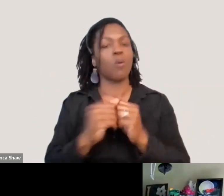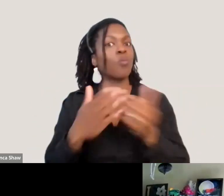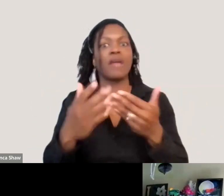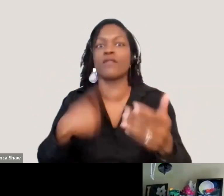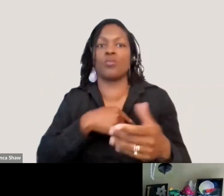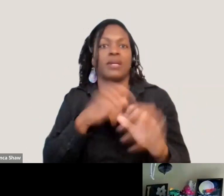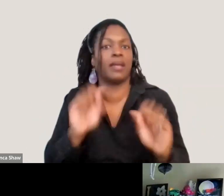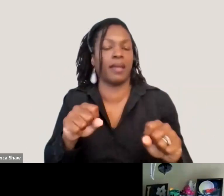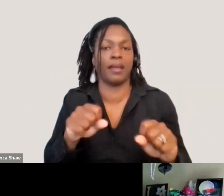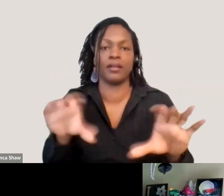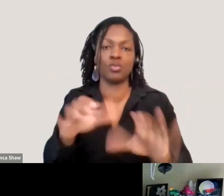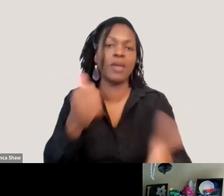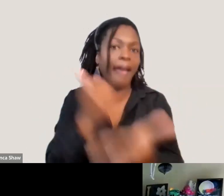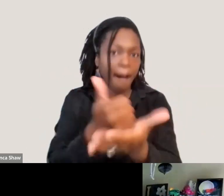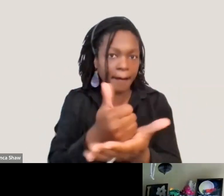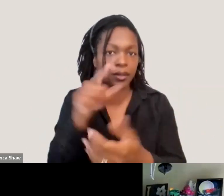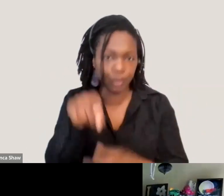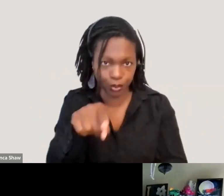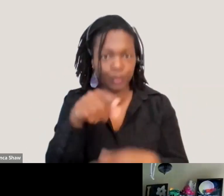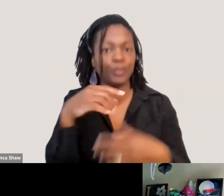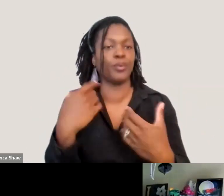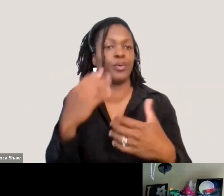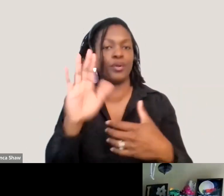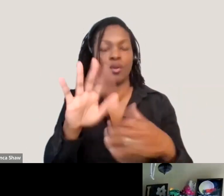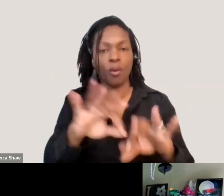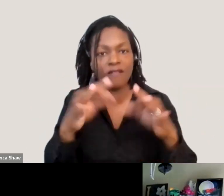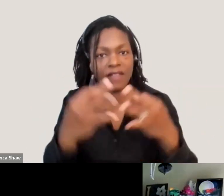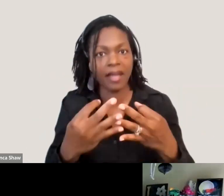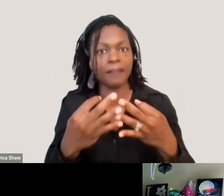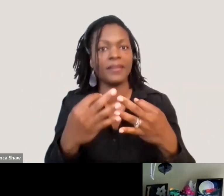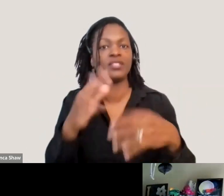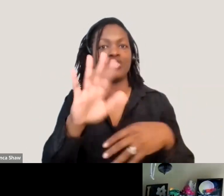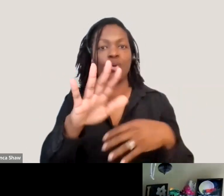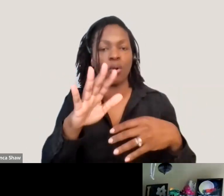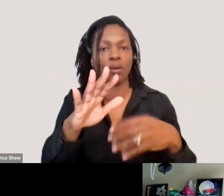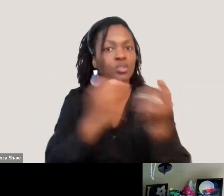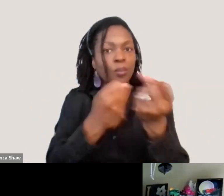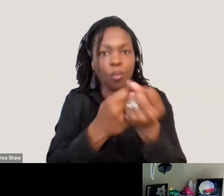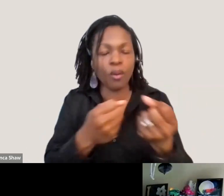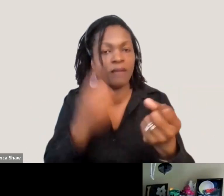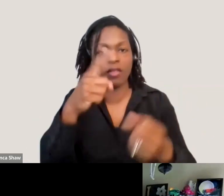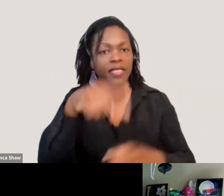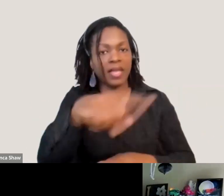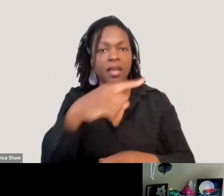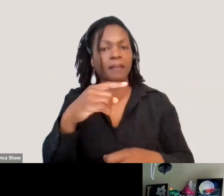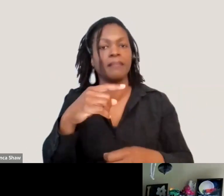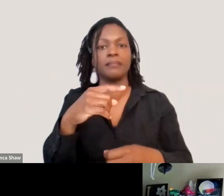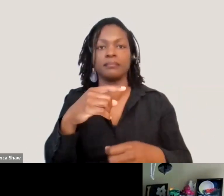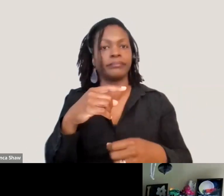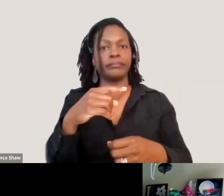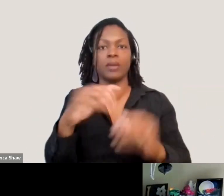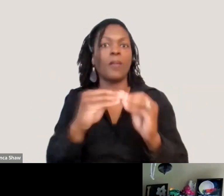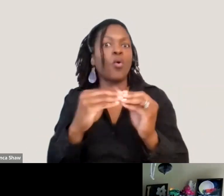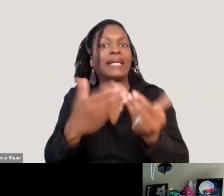support for your families or make your work easier, that's what we hope to do. So I would say just get in touch with